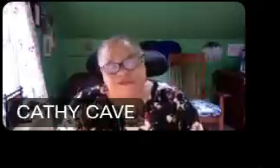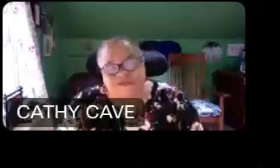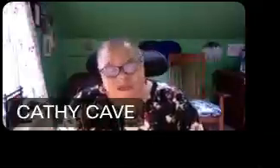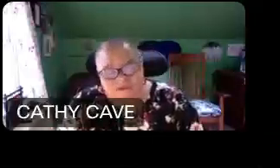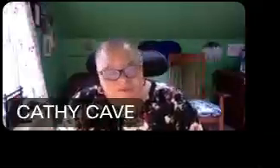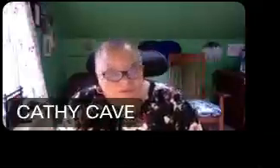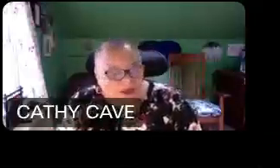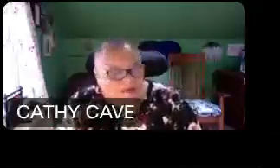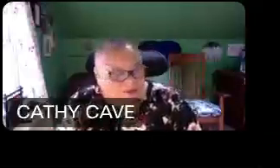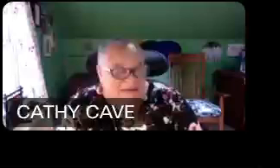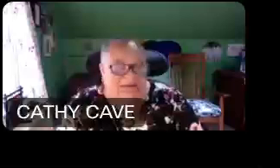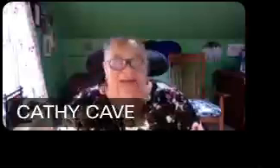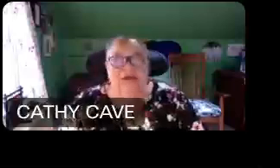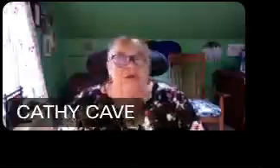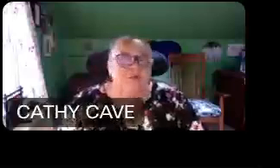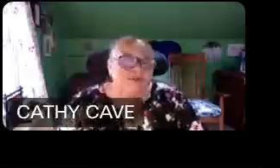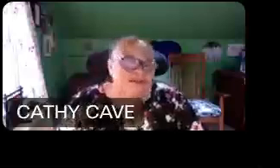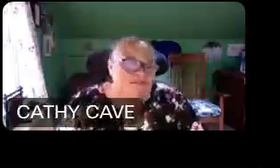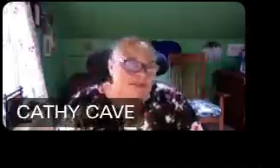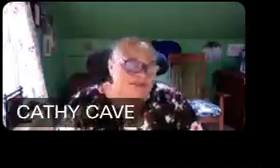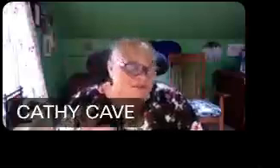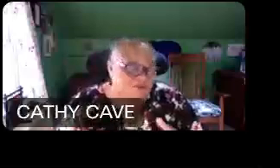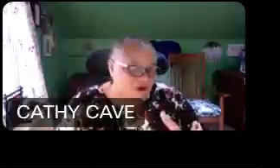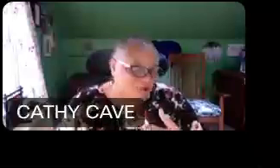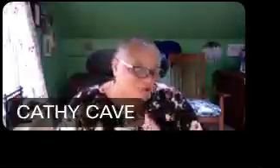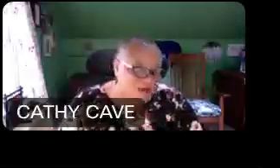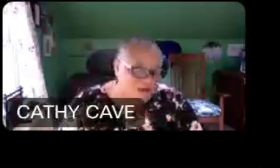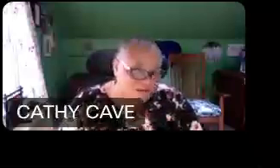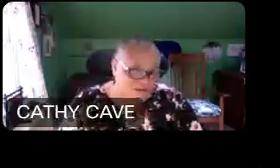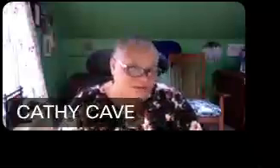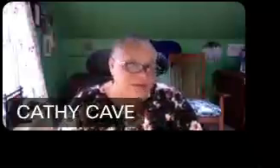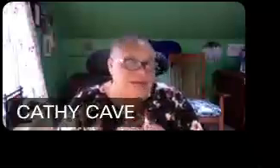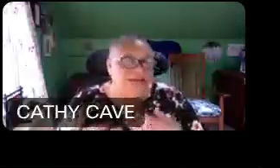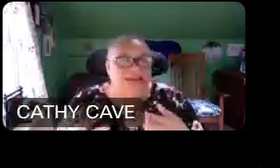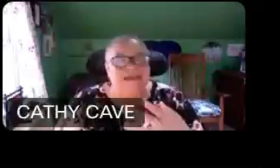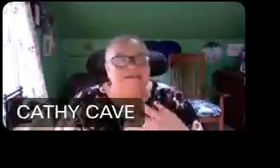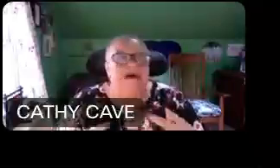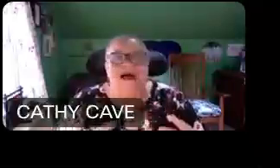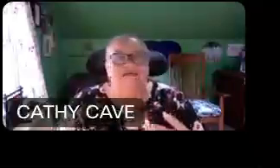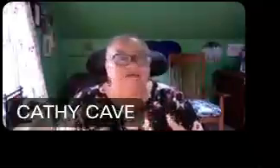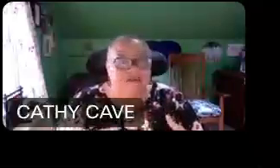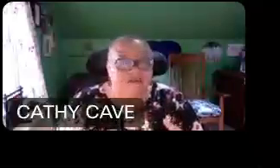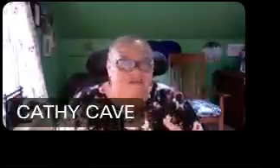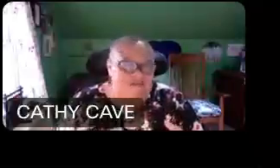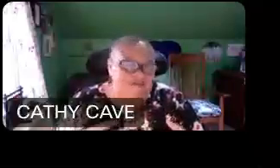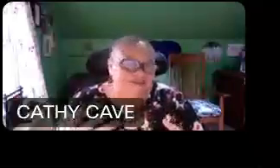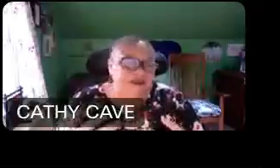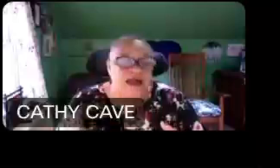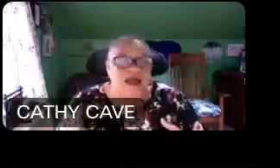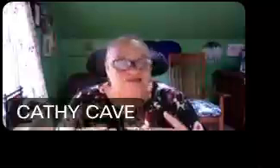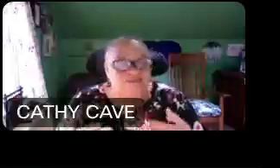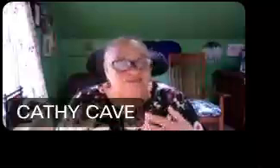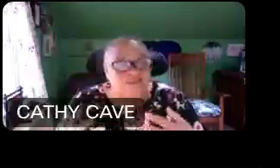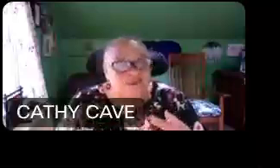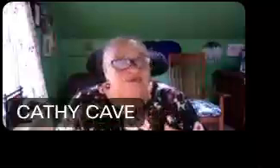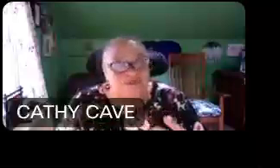mean to be trauma informed for everybody? What does it mean to be trauma responsive? Is it possible to